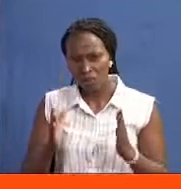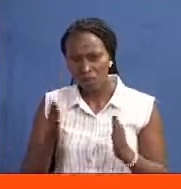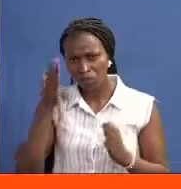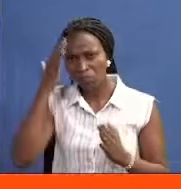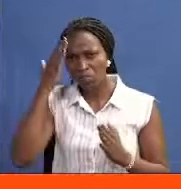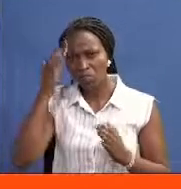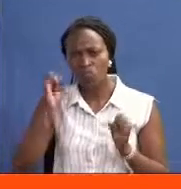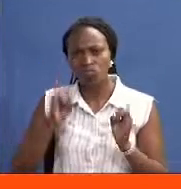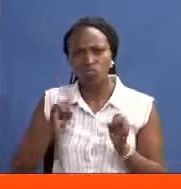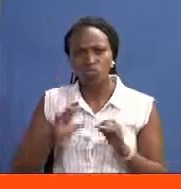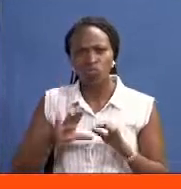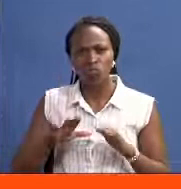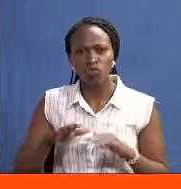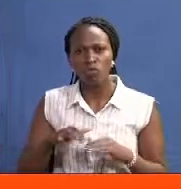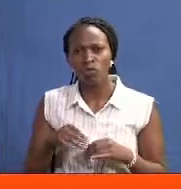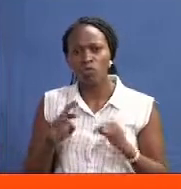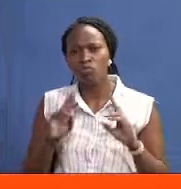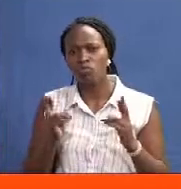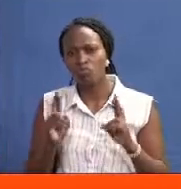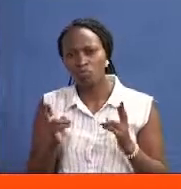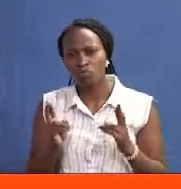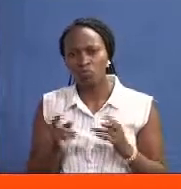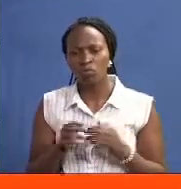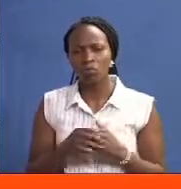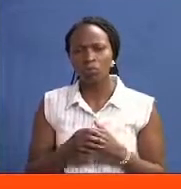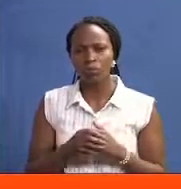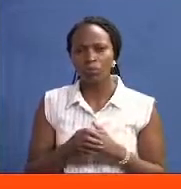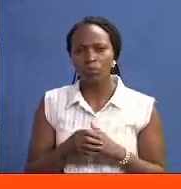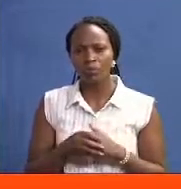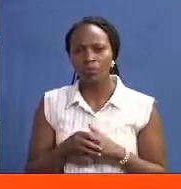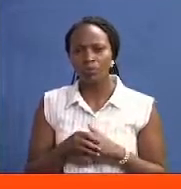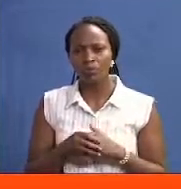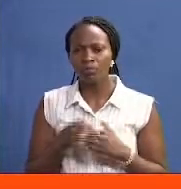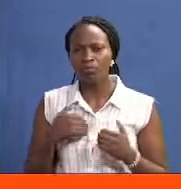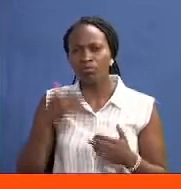can newsrooms do to remain relevant in this age? I think